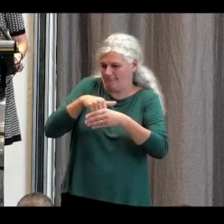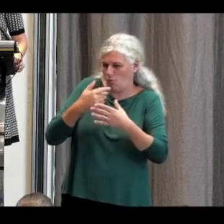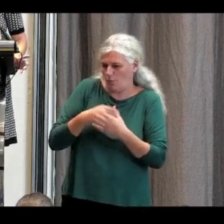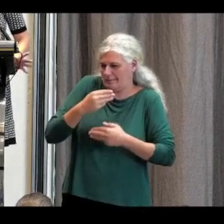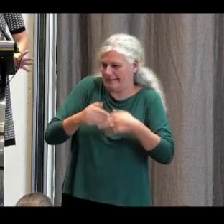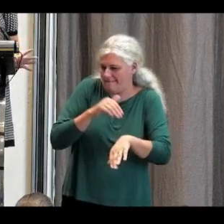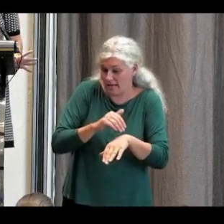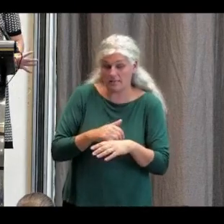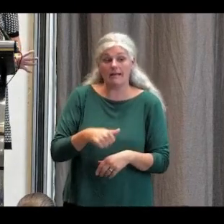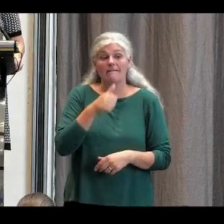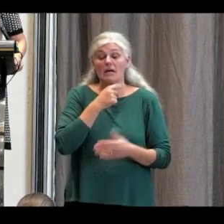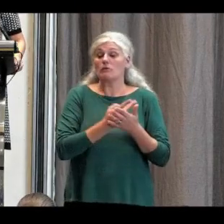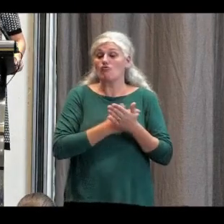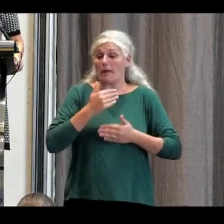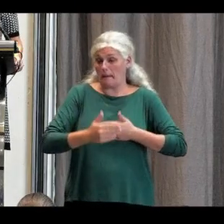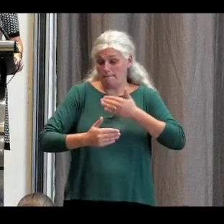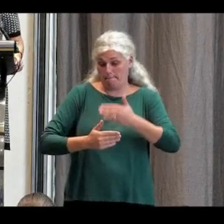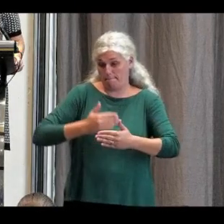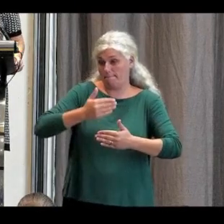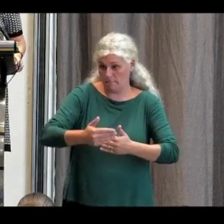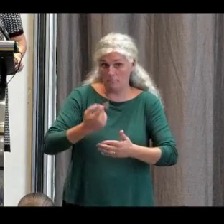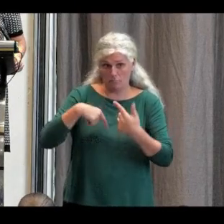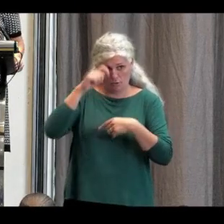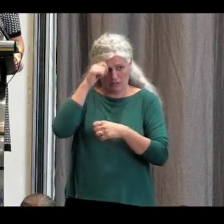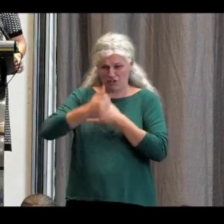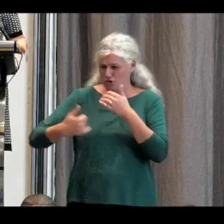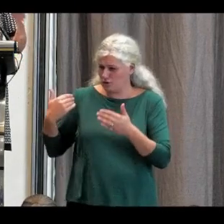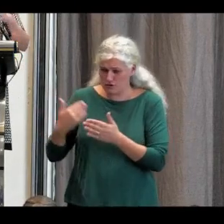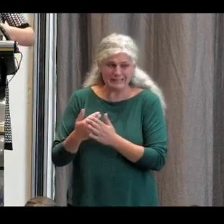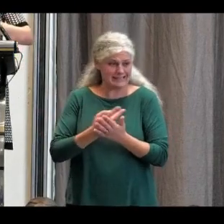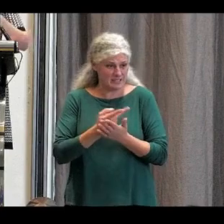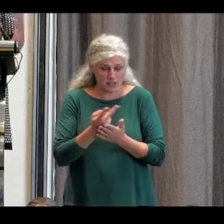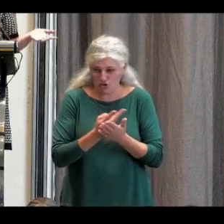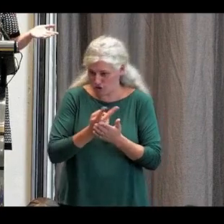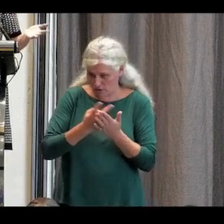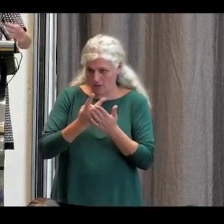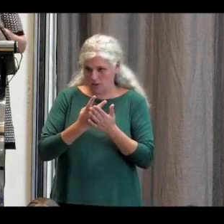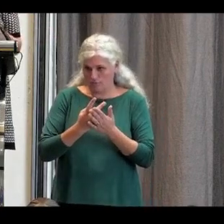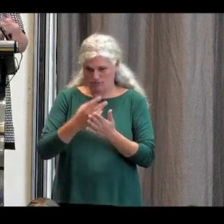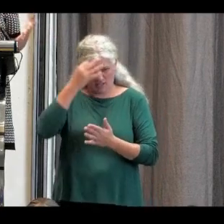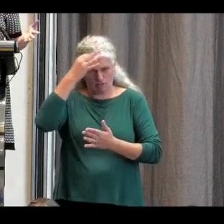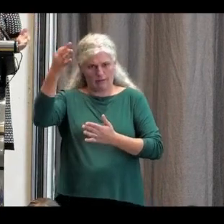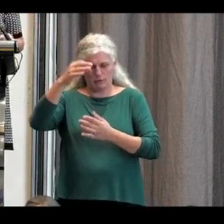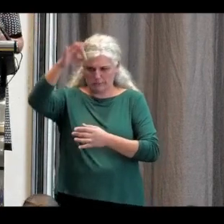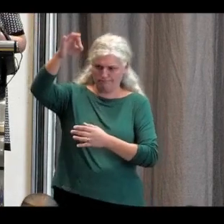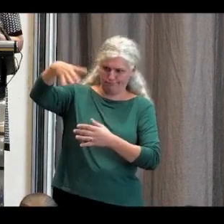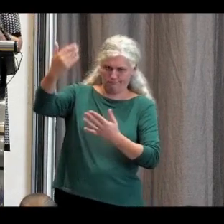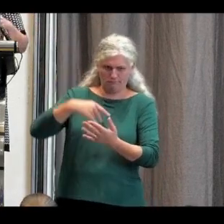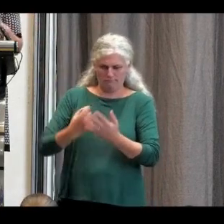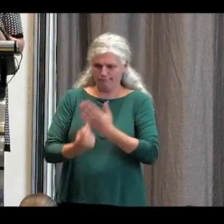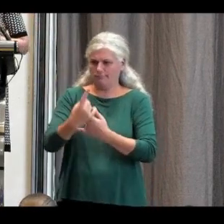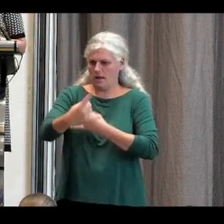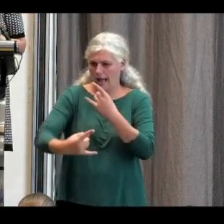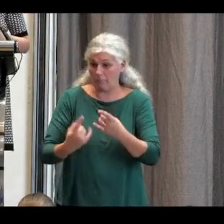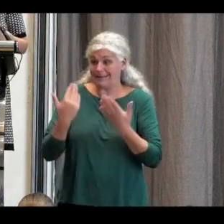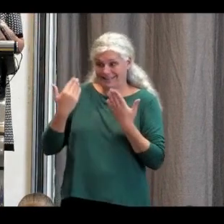all, about epilepsy rhythms. We thought for many, many years that seizures were appearing randomly. However, now